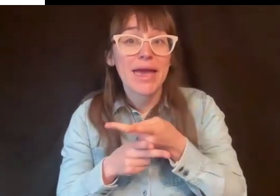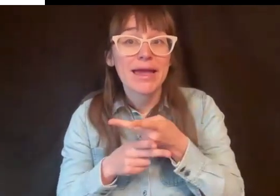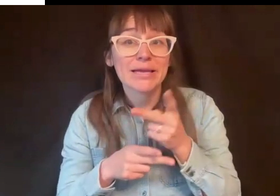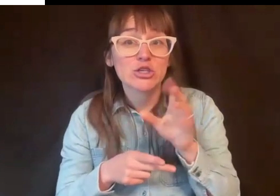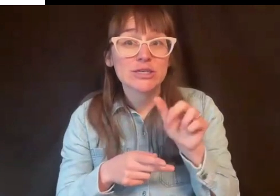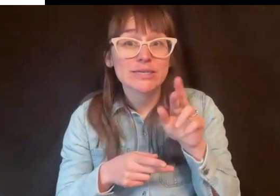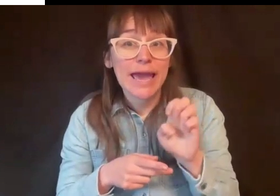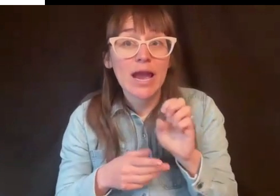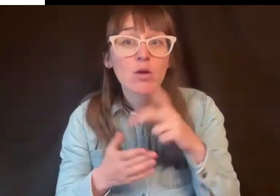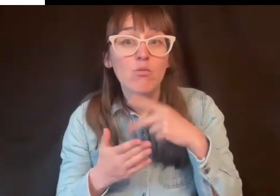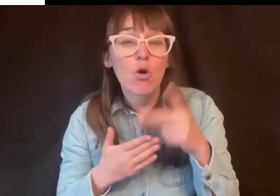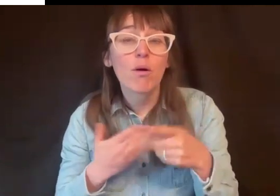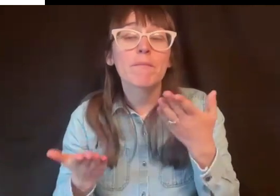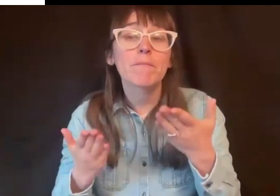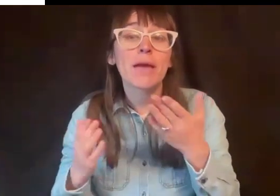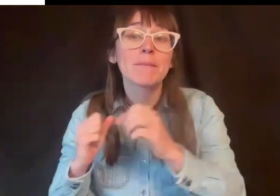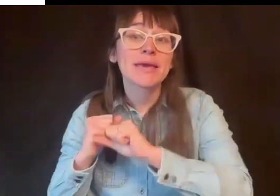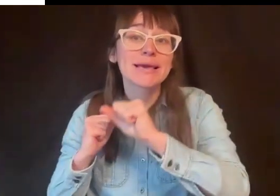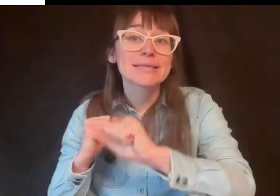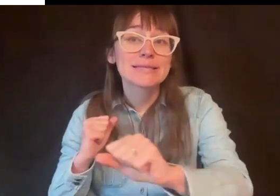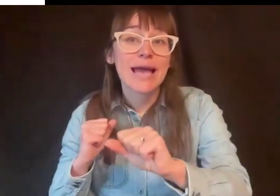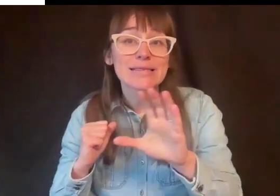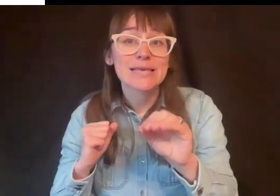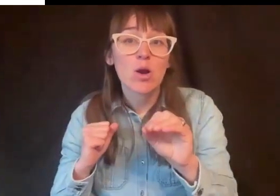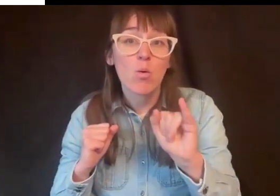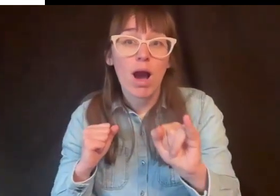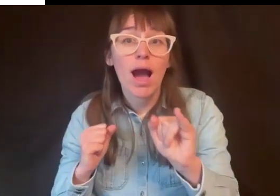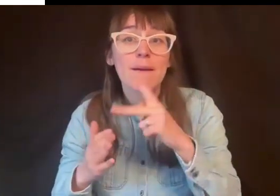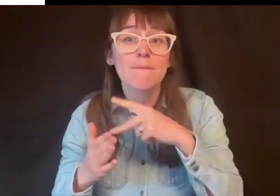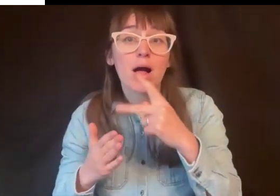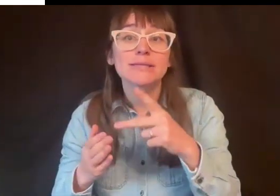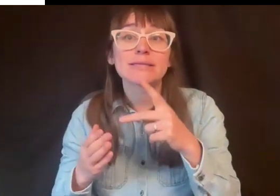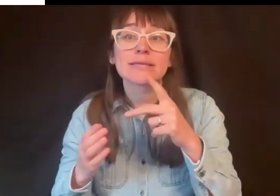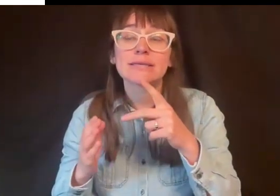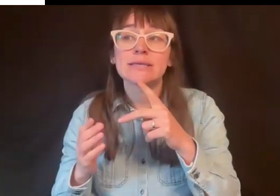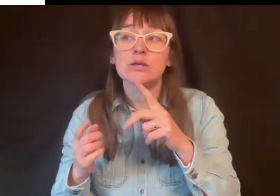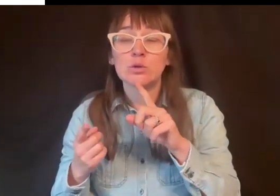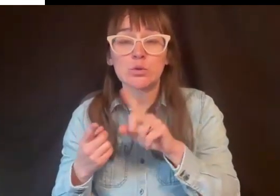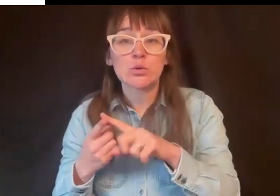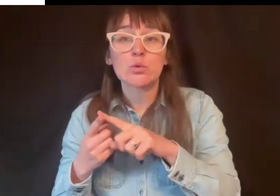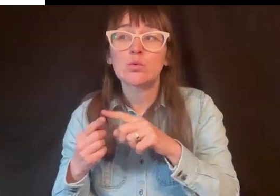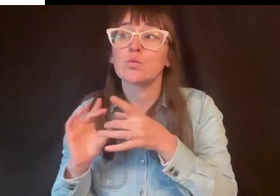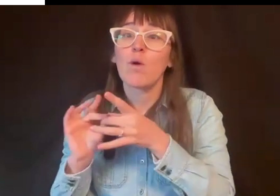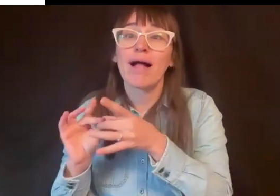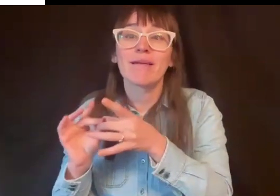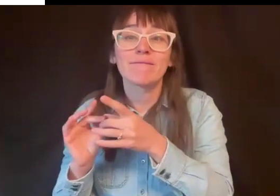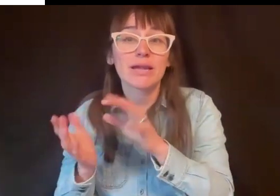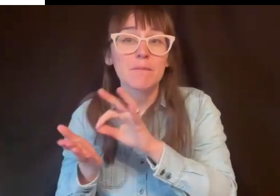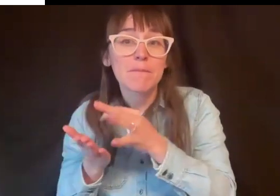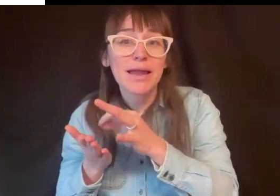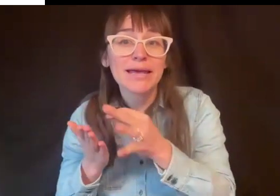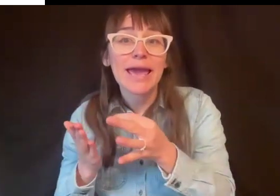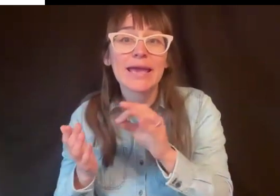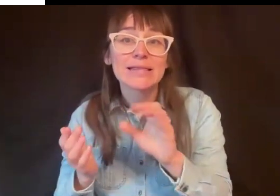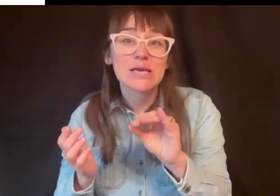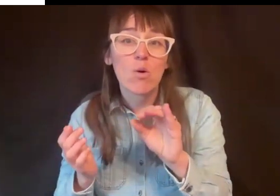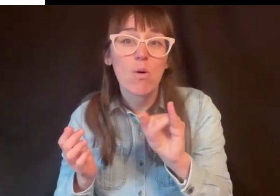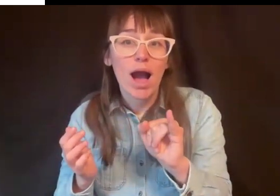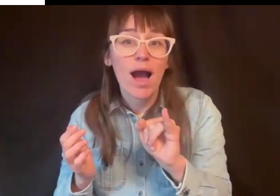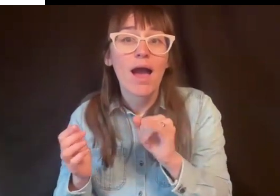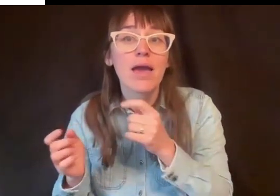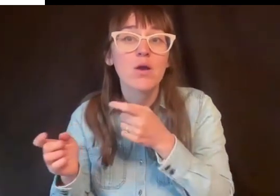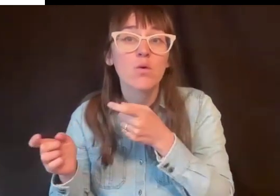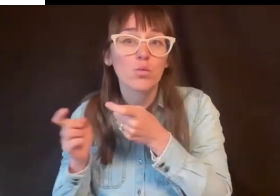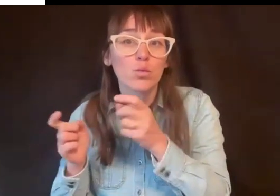their conflict of interest policies in response to relevant Medicaid conflict of interest regulations in a similar way